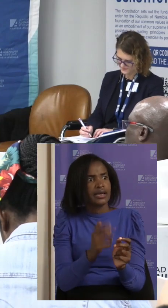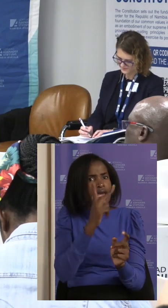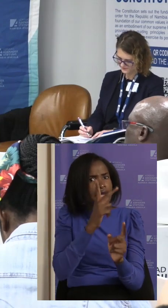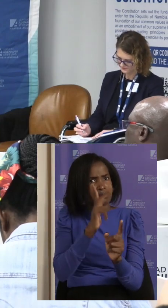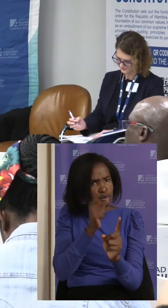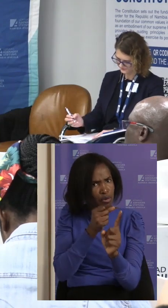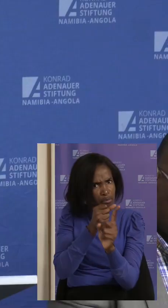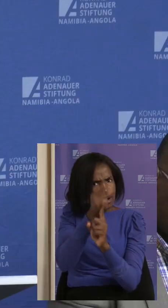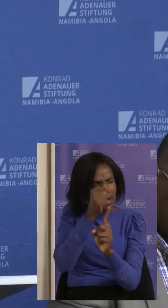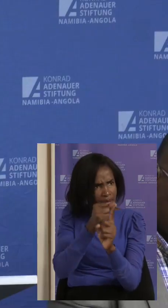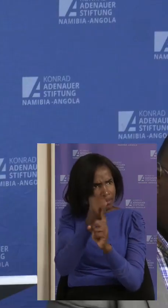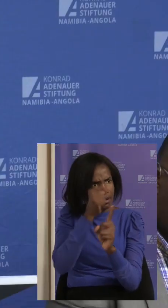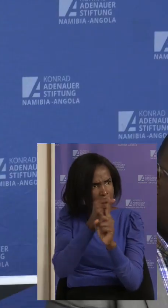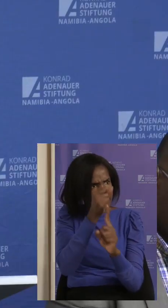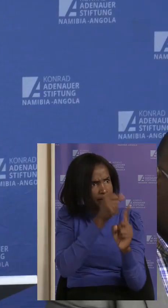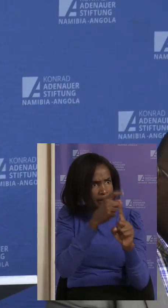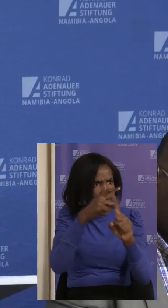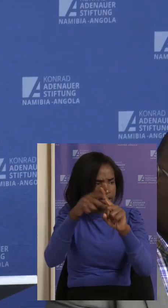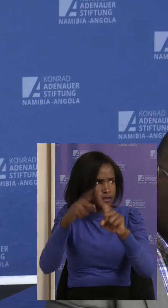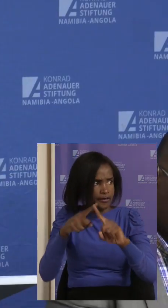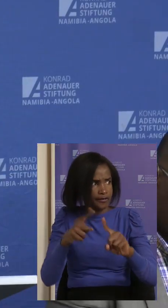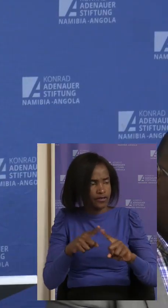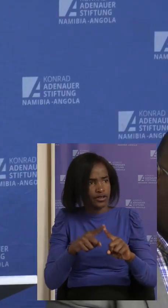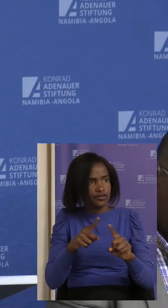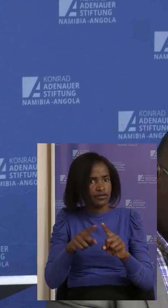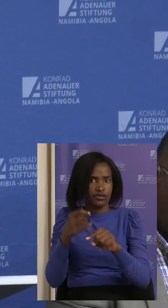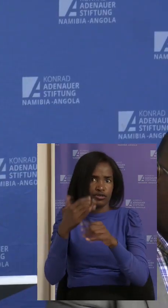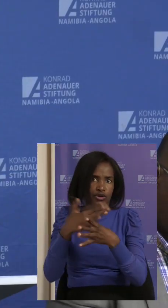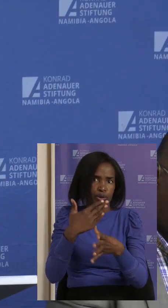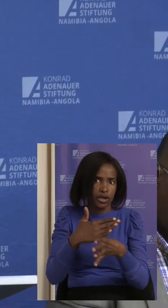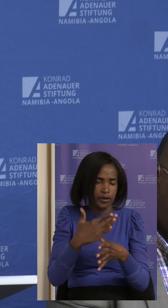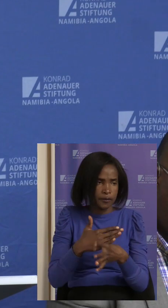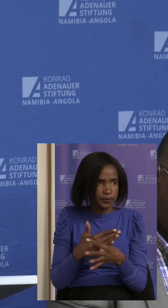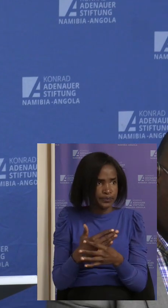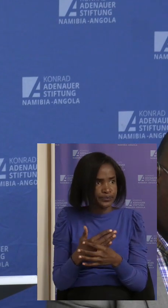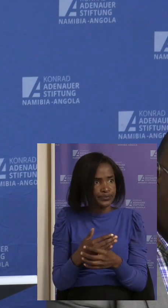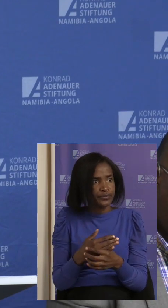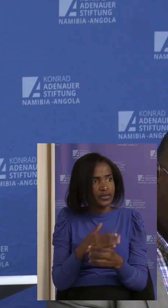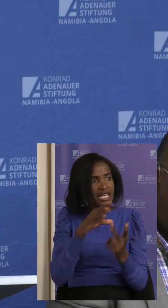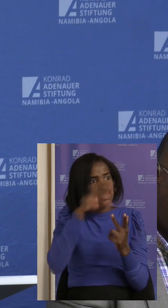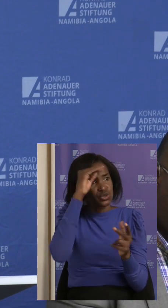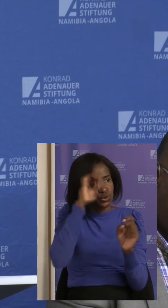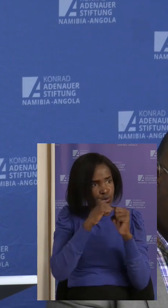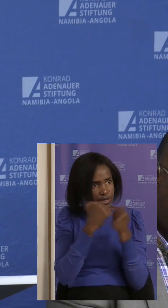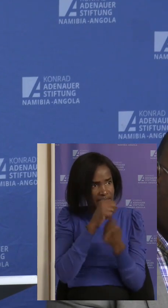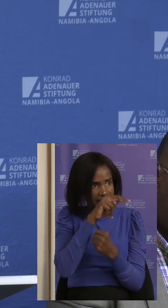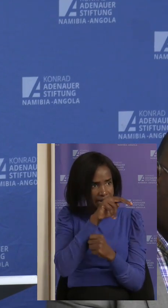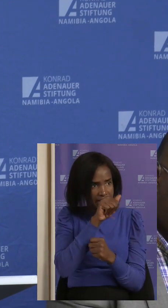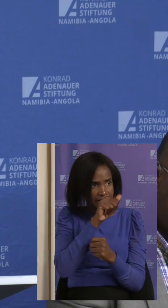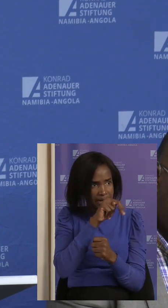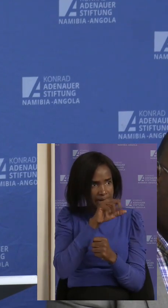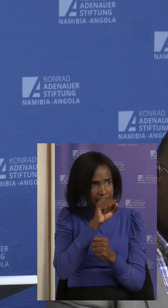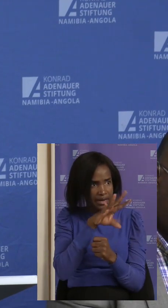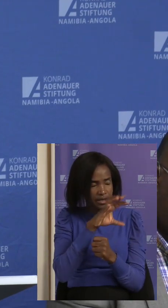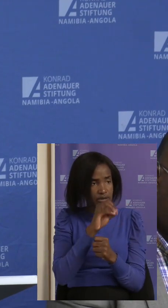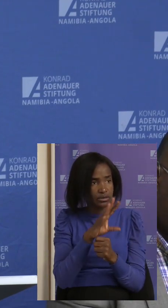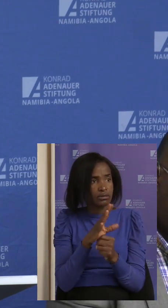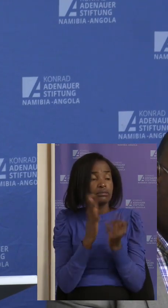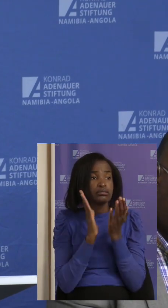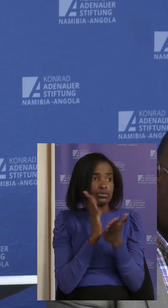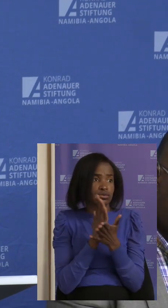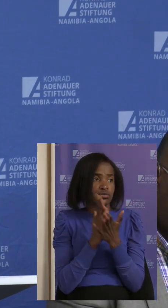advocates in their various spaces. NANSO specifically plays a big